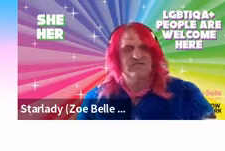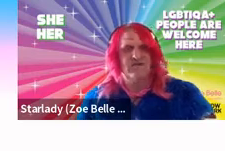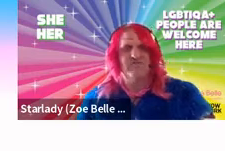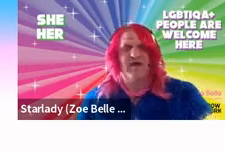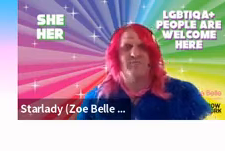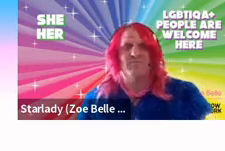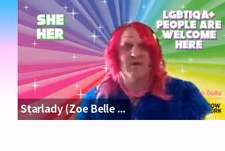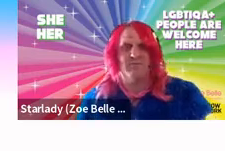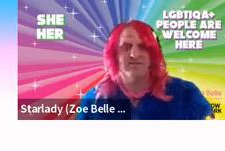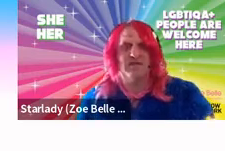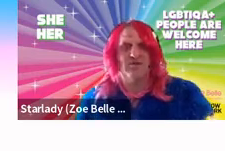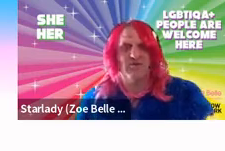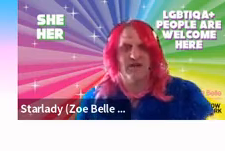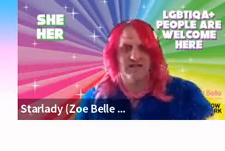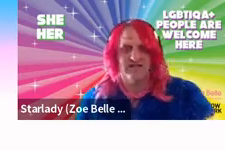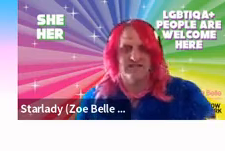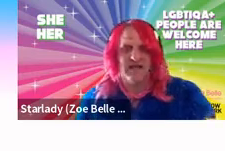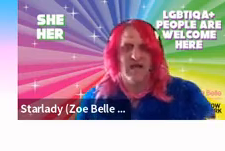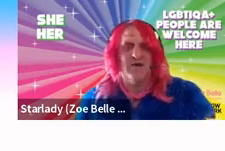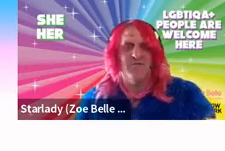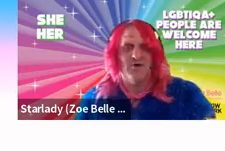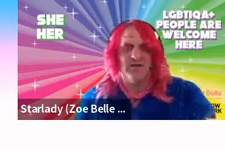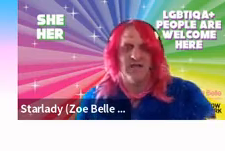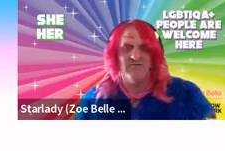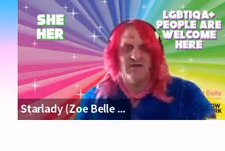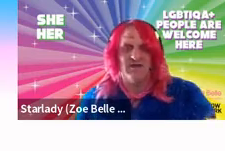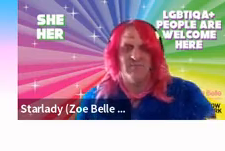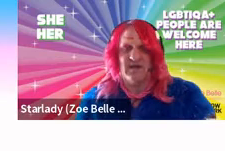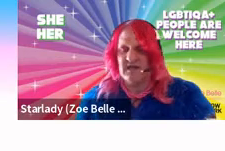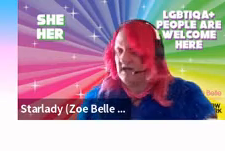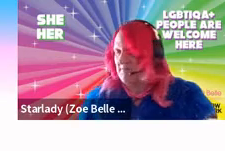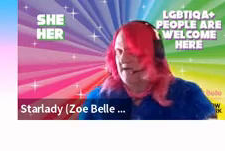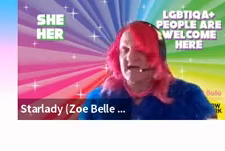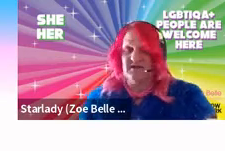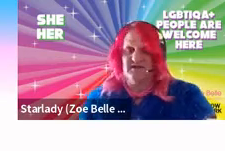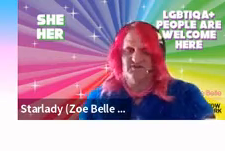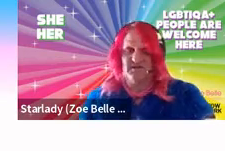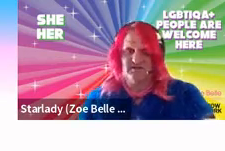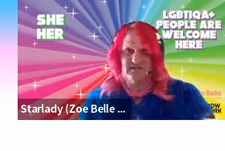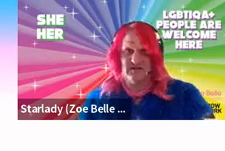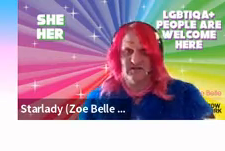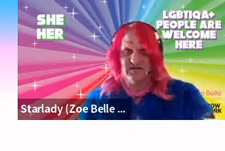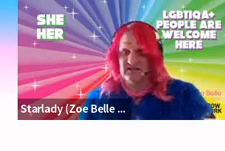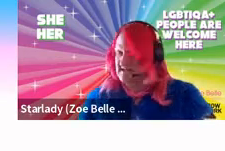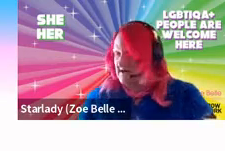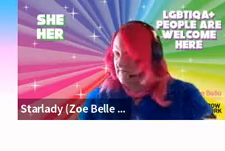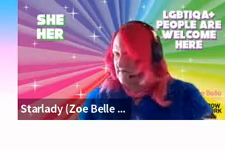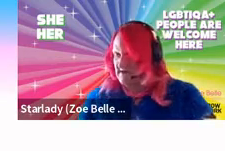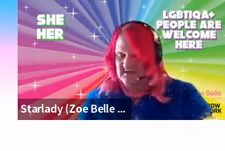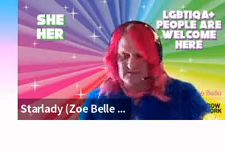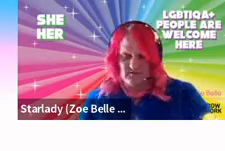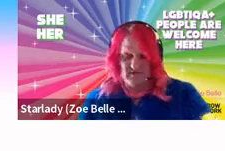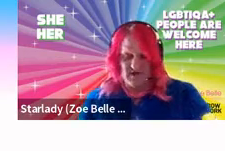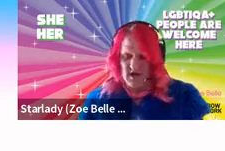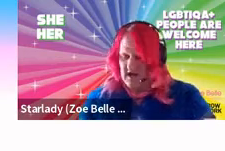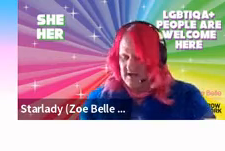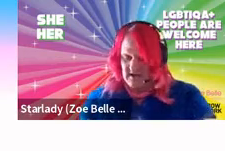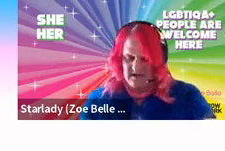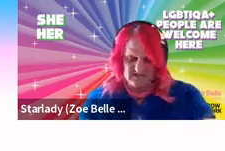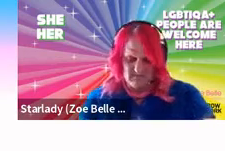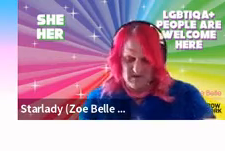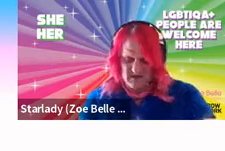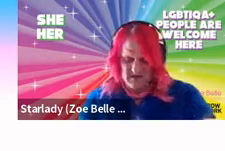out. Some family members regularly say I'm only ever going to be a man in a dress. And I think that really sort of